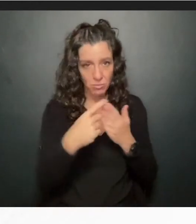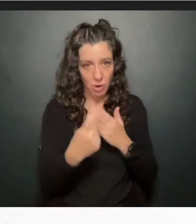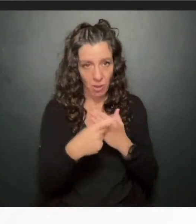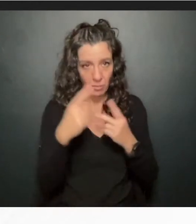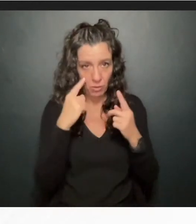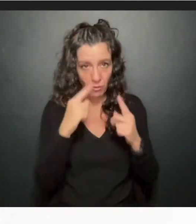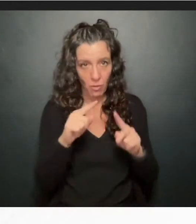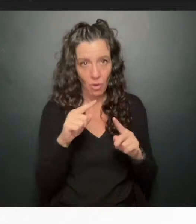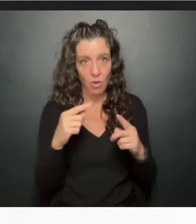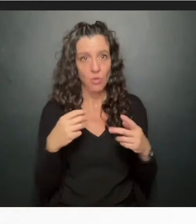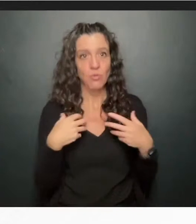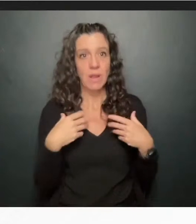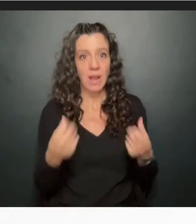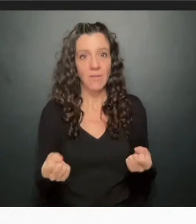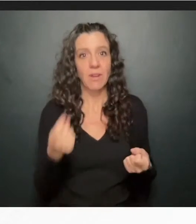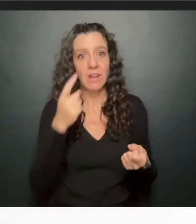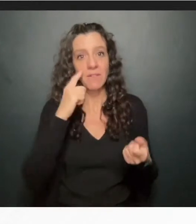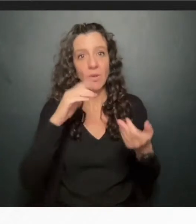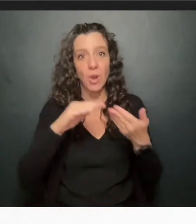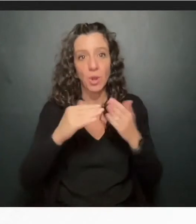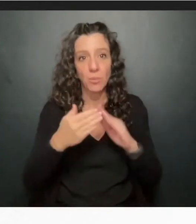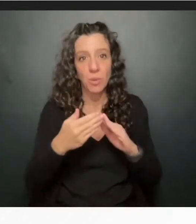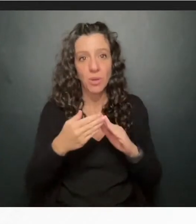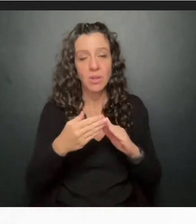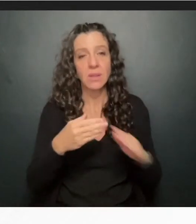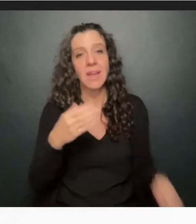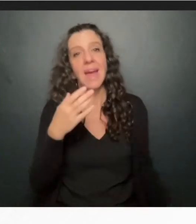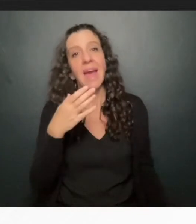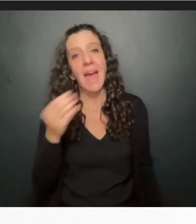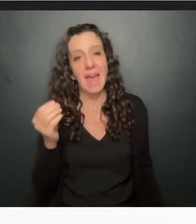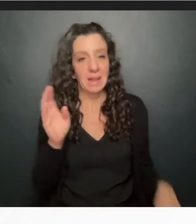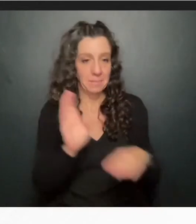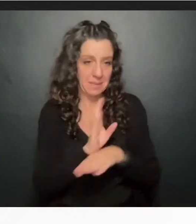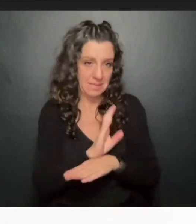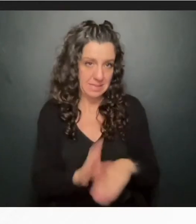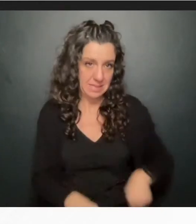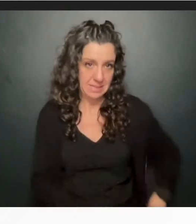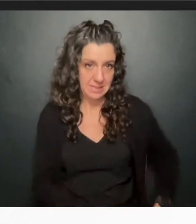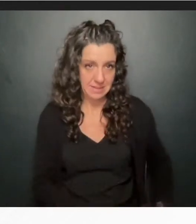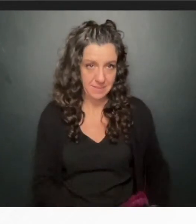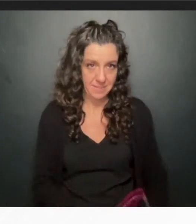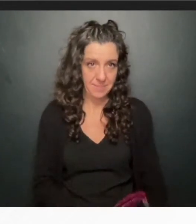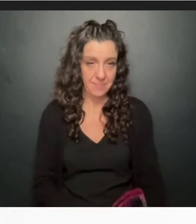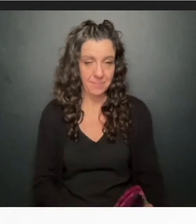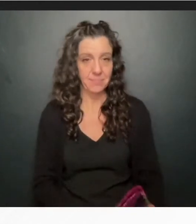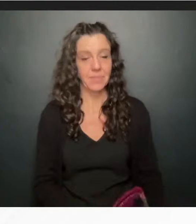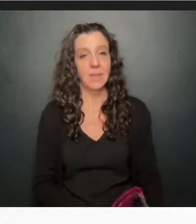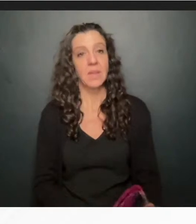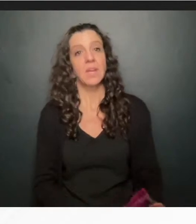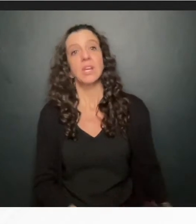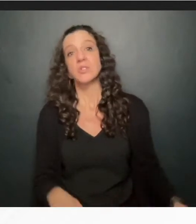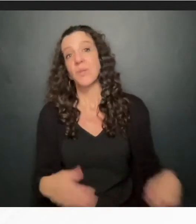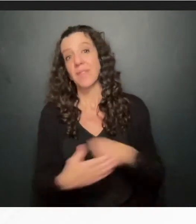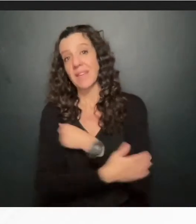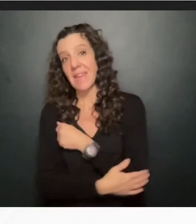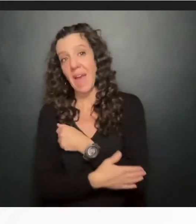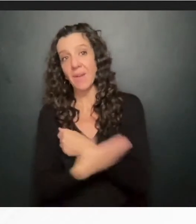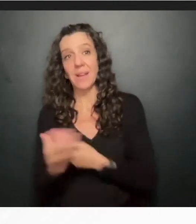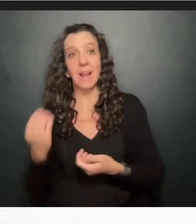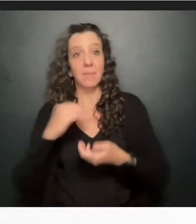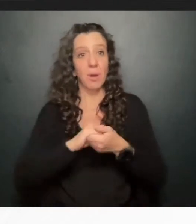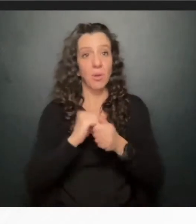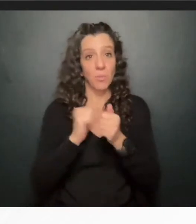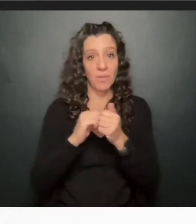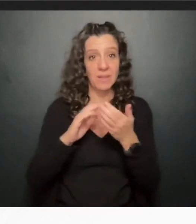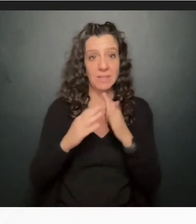for recovery for communities and businesses. So the county, in partnership with the city, are working day and night